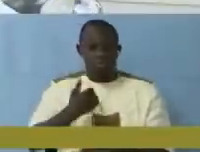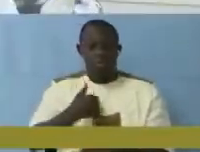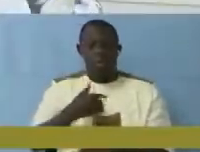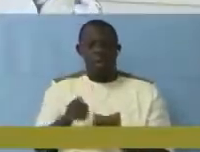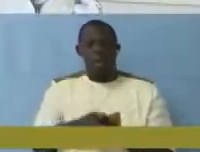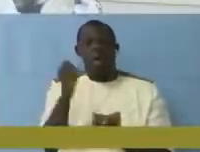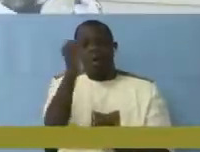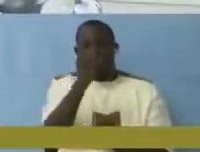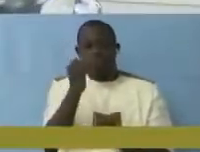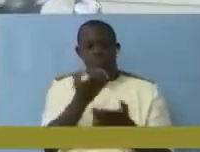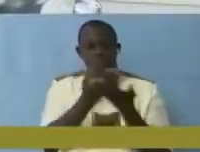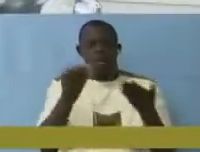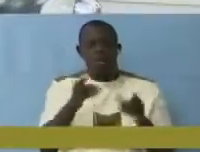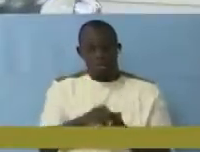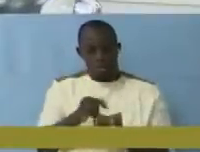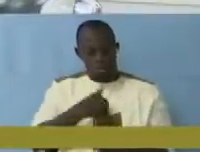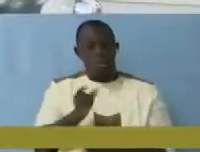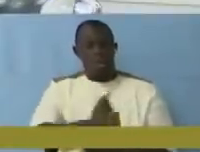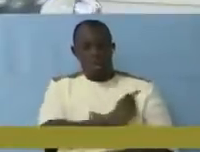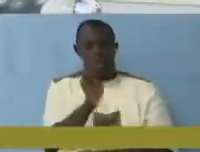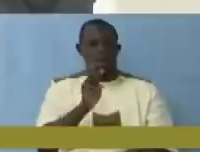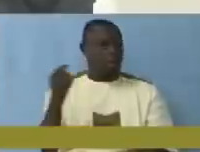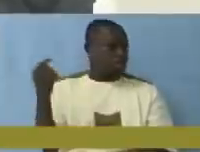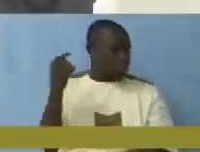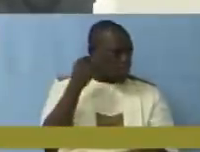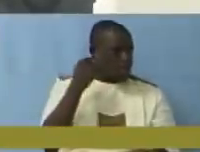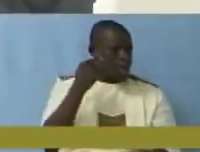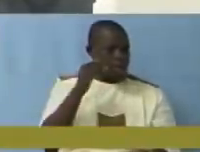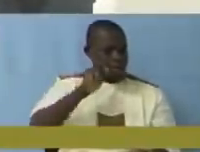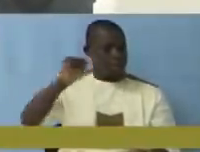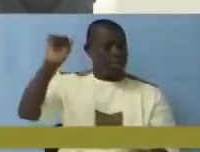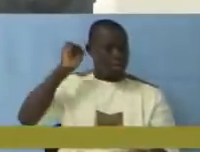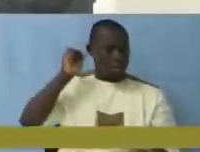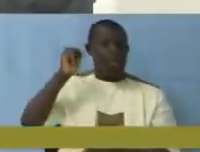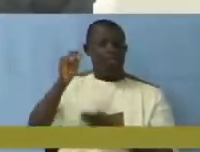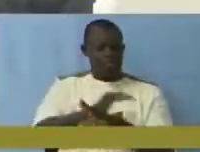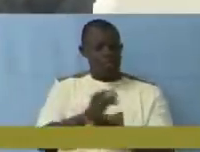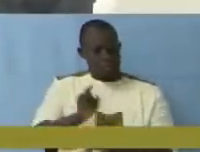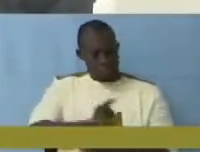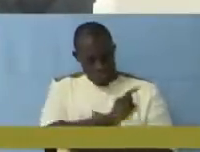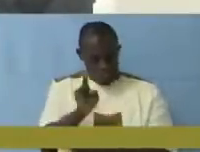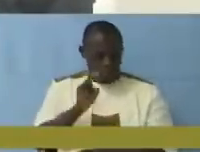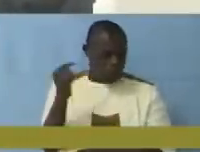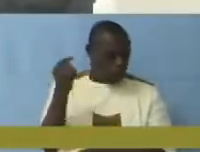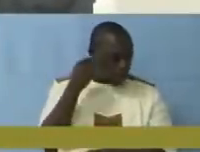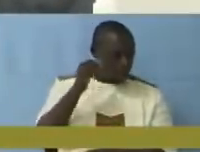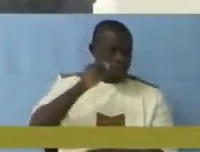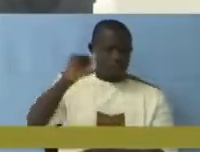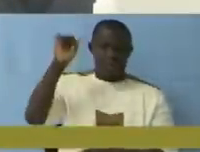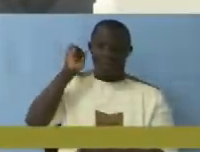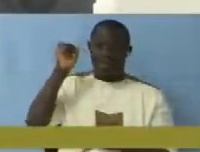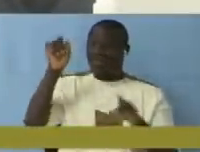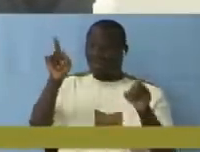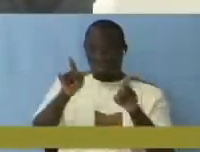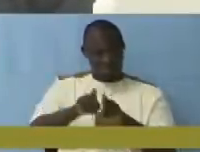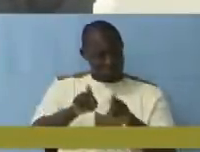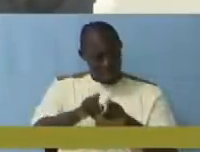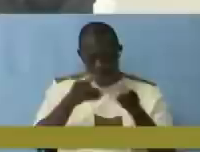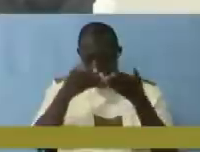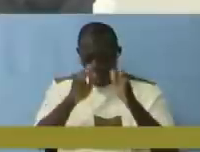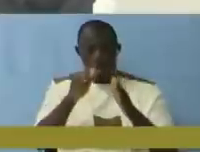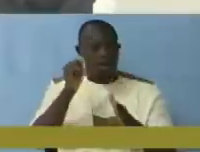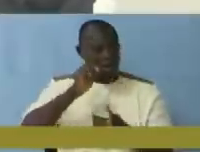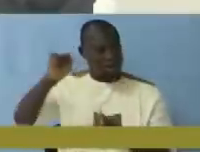Because this is why We have had this yesterday. We have had this You are same giving line your yesterday. opinion about the